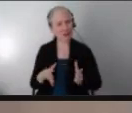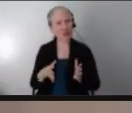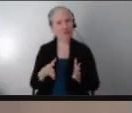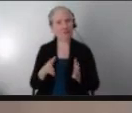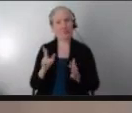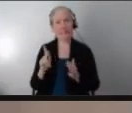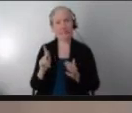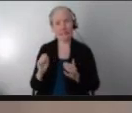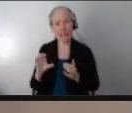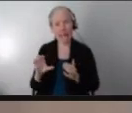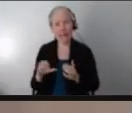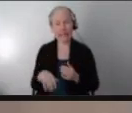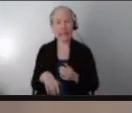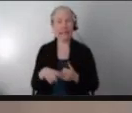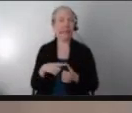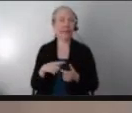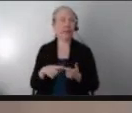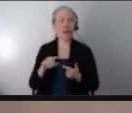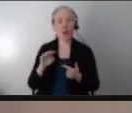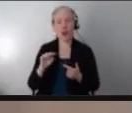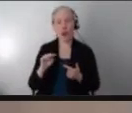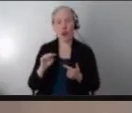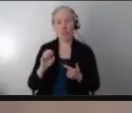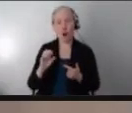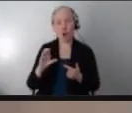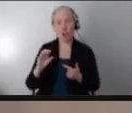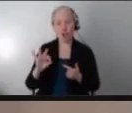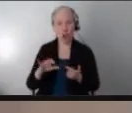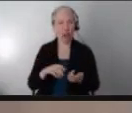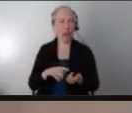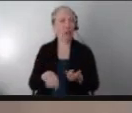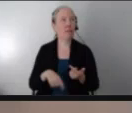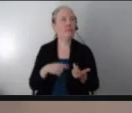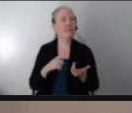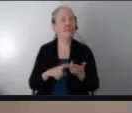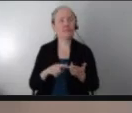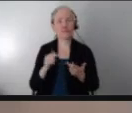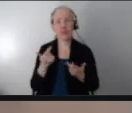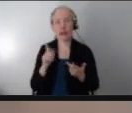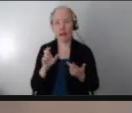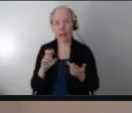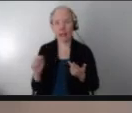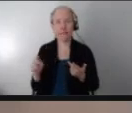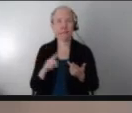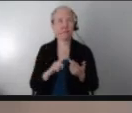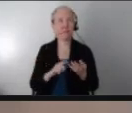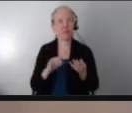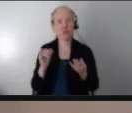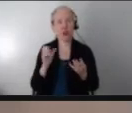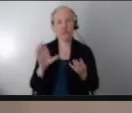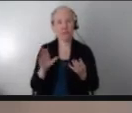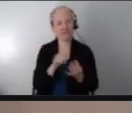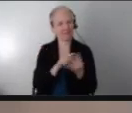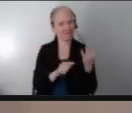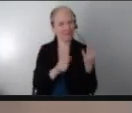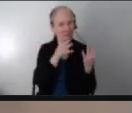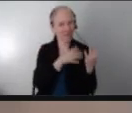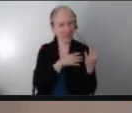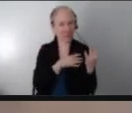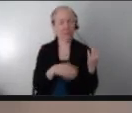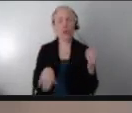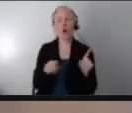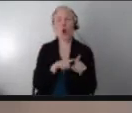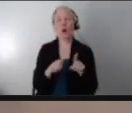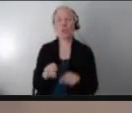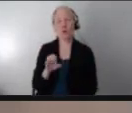Kennedy, Marshall, Glenn, and Johnson to be female. In addition, Clayton Turner